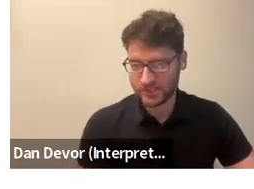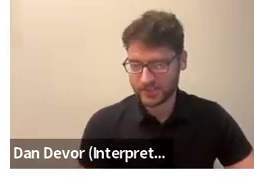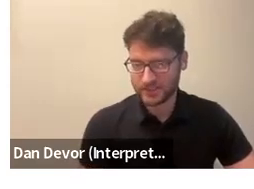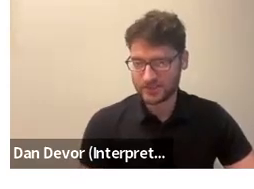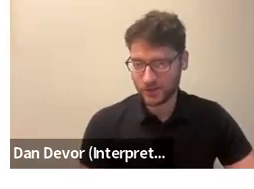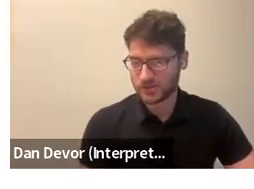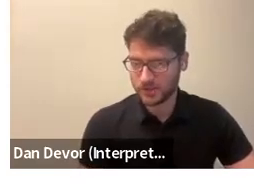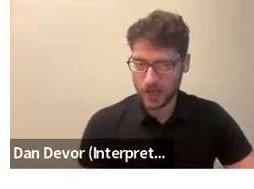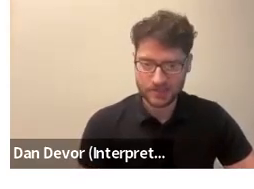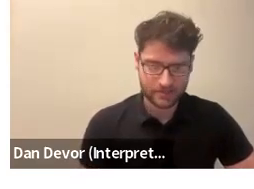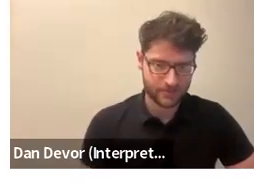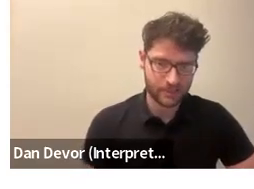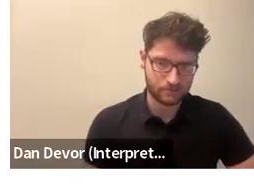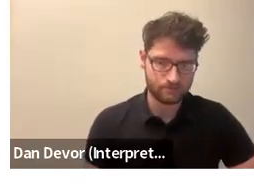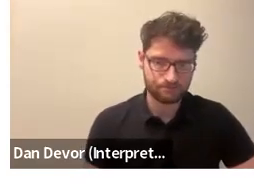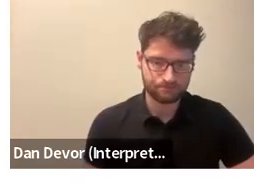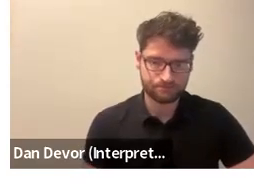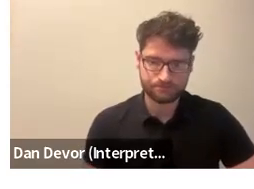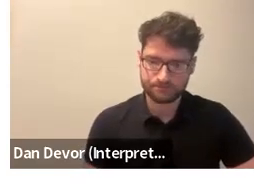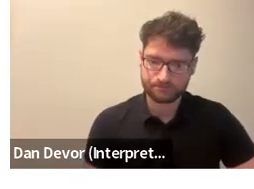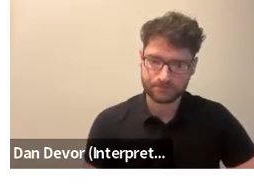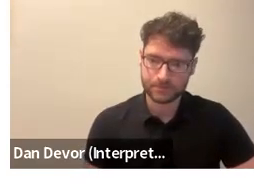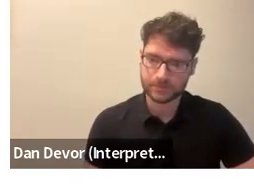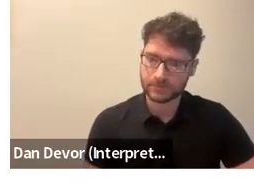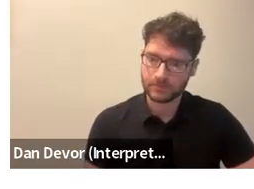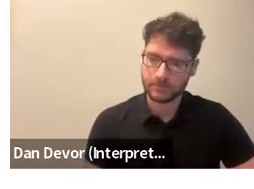linguistic history is largely lost now.